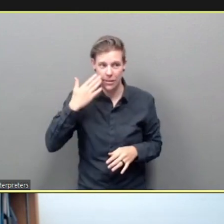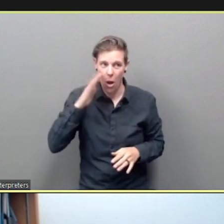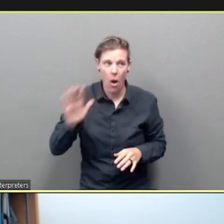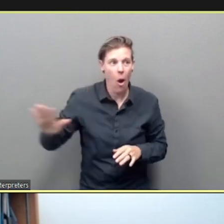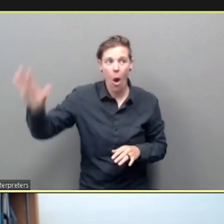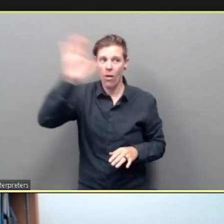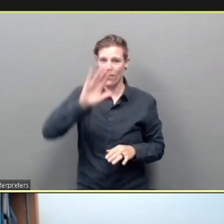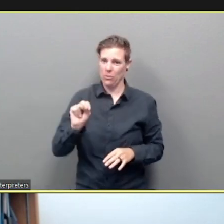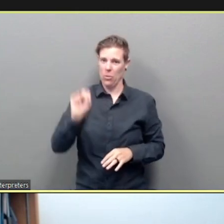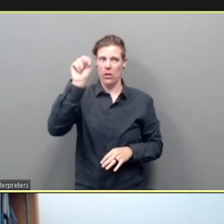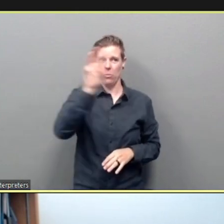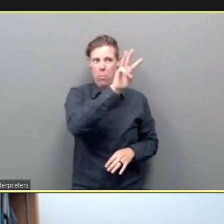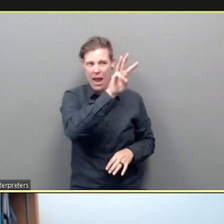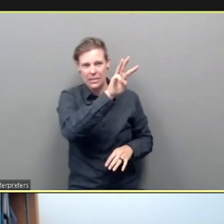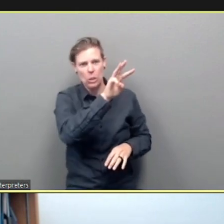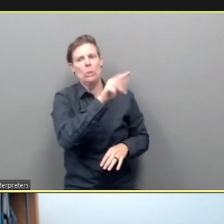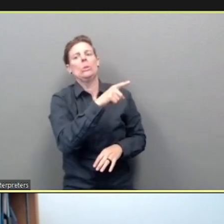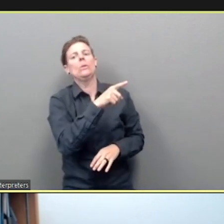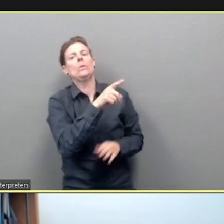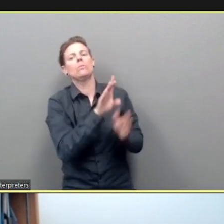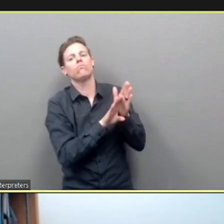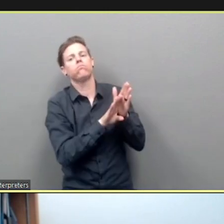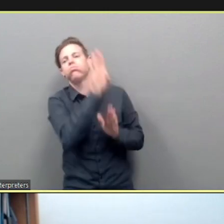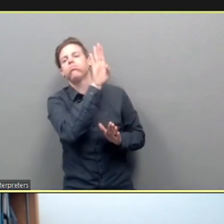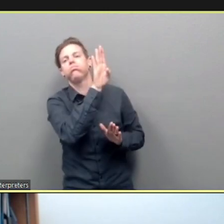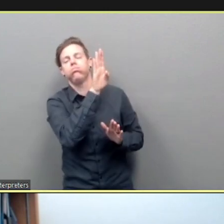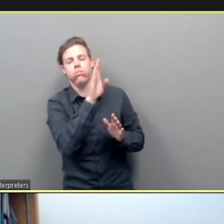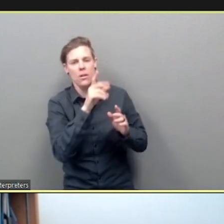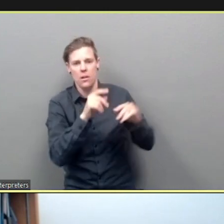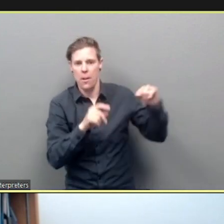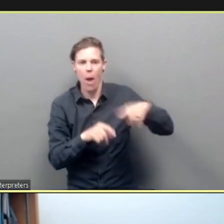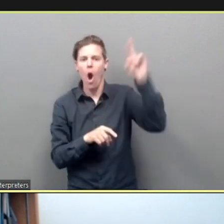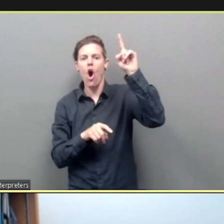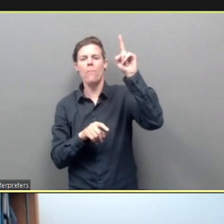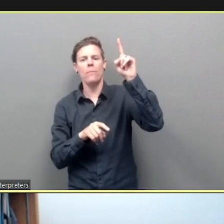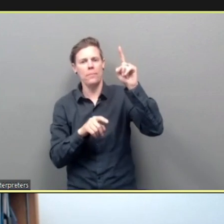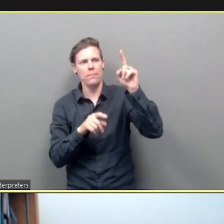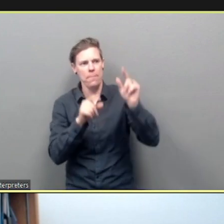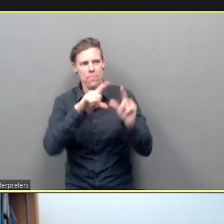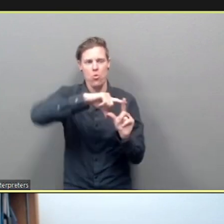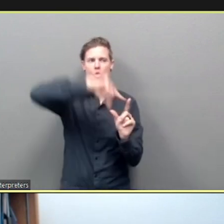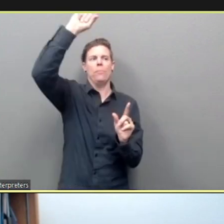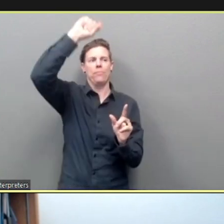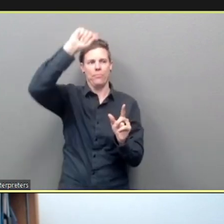this really dramatic rise in case rates, which have